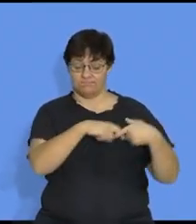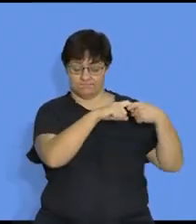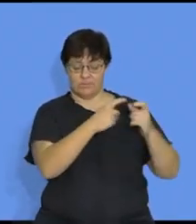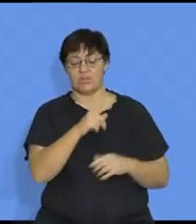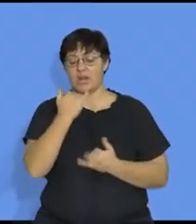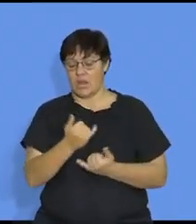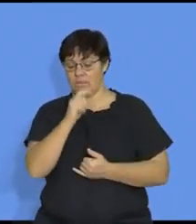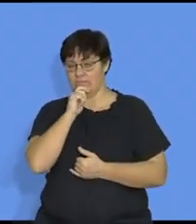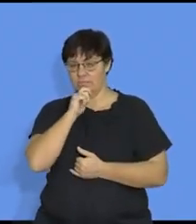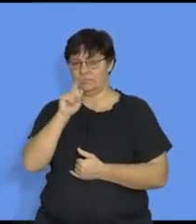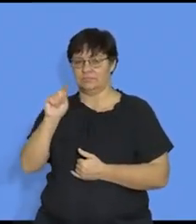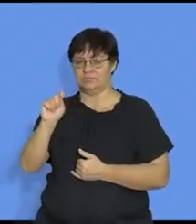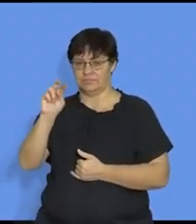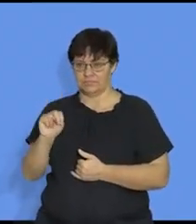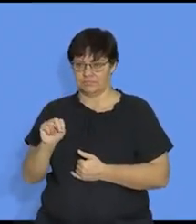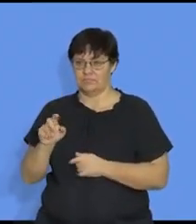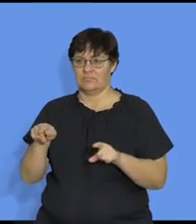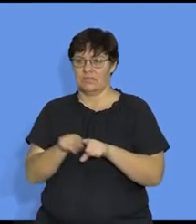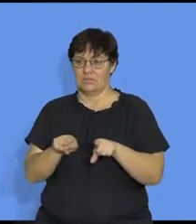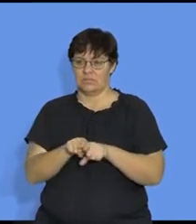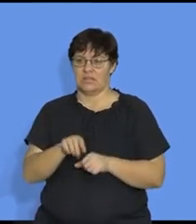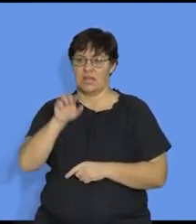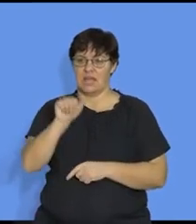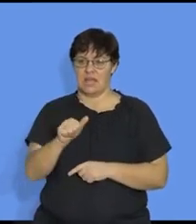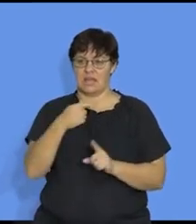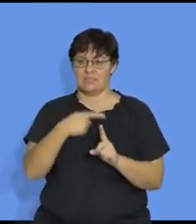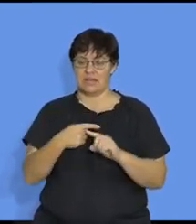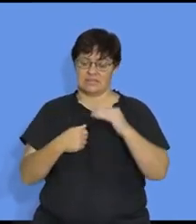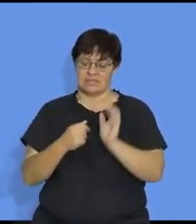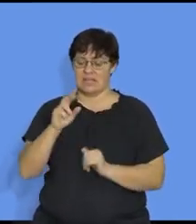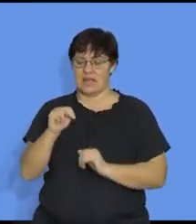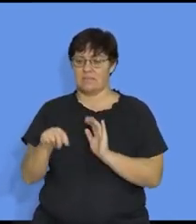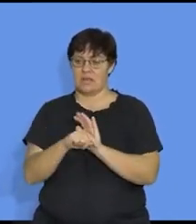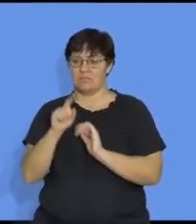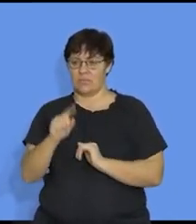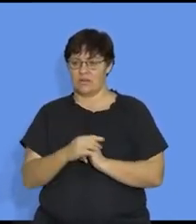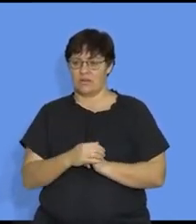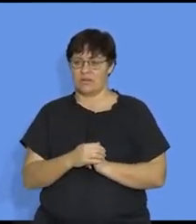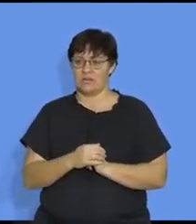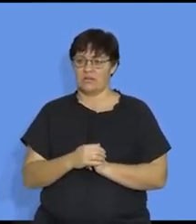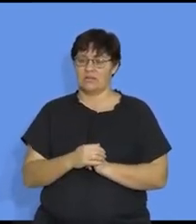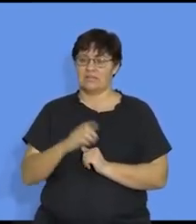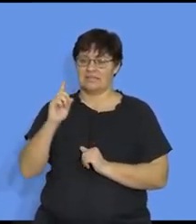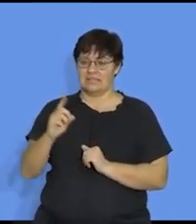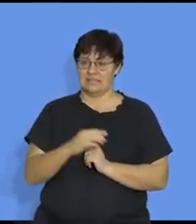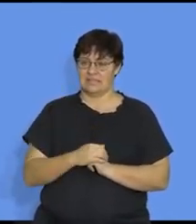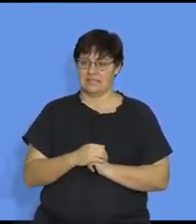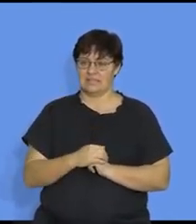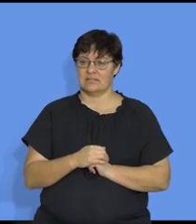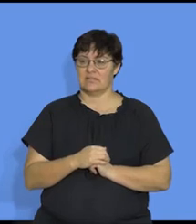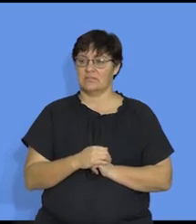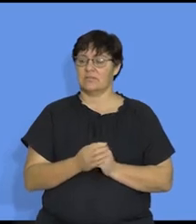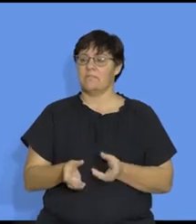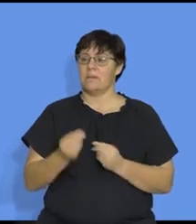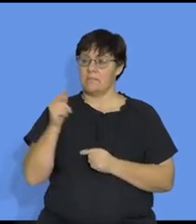use Tn is equal to a plus n minus 1 times d to